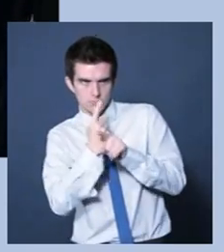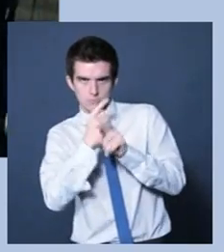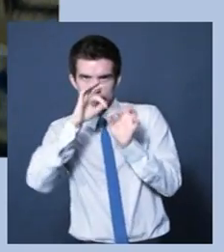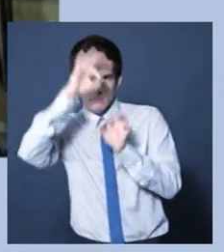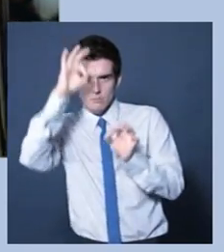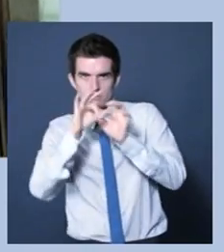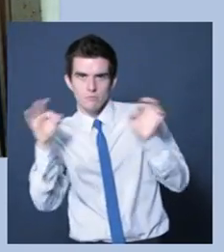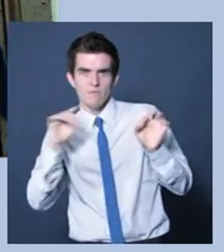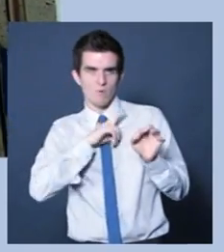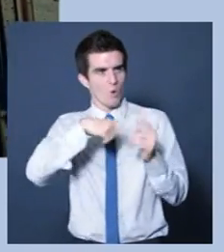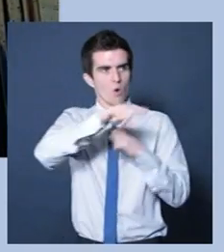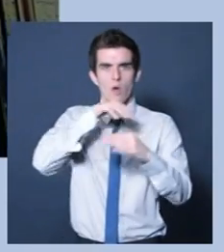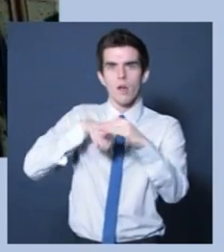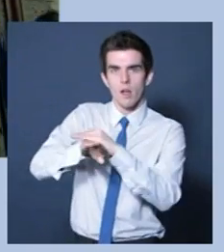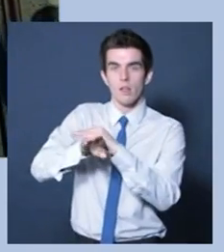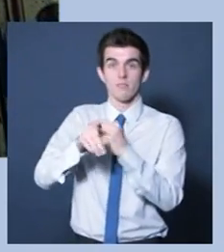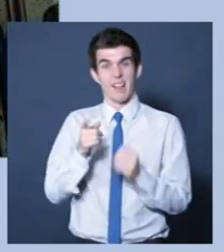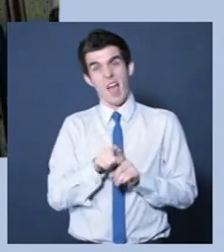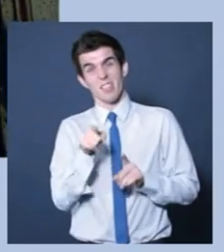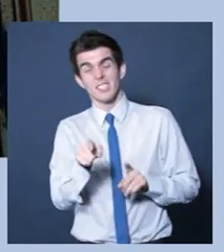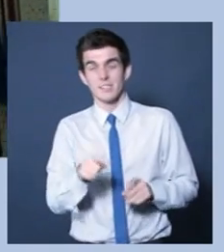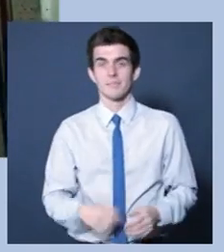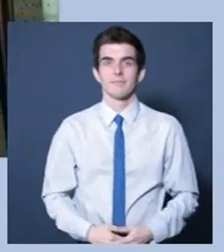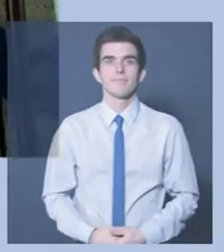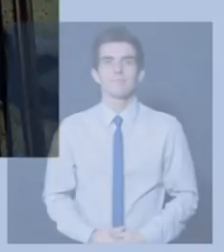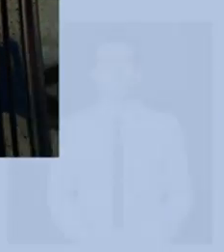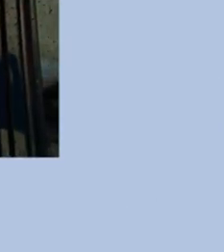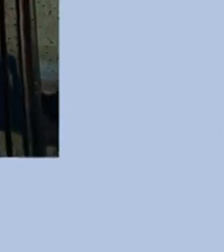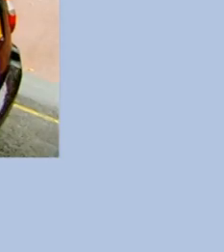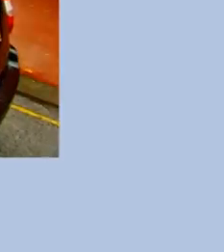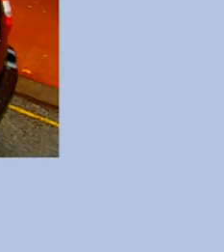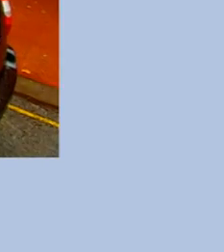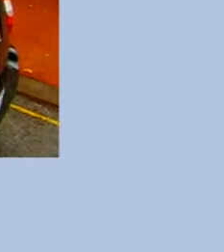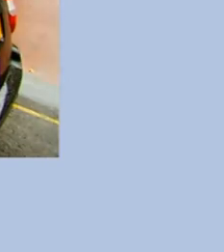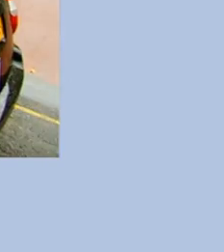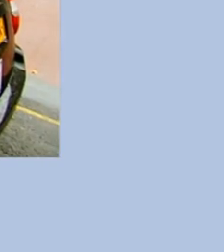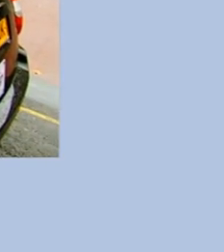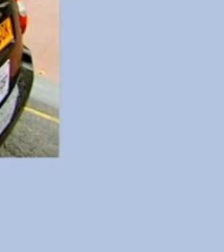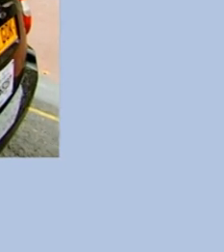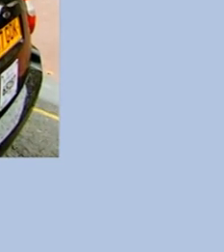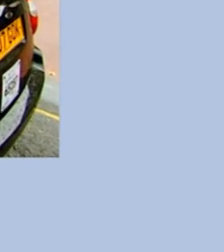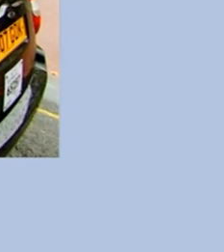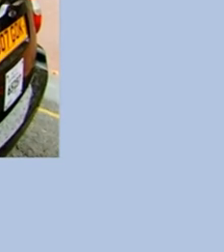of their vehicles, perhaps the height to step up to get into the vehicle, that kind of thing.